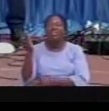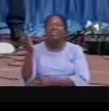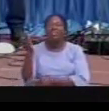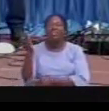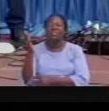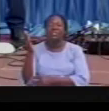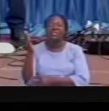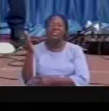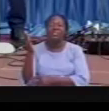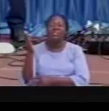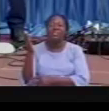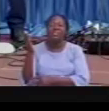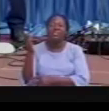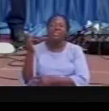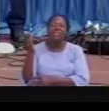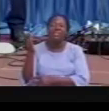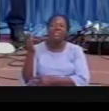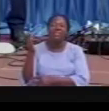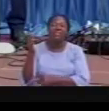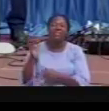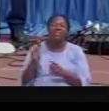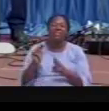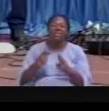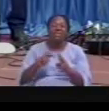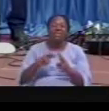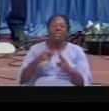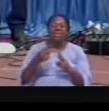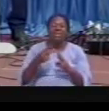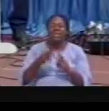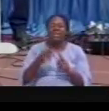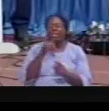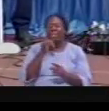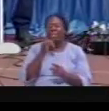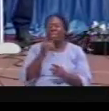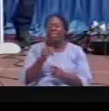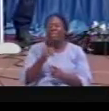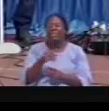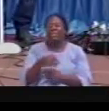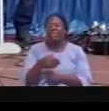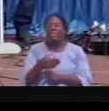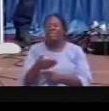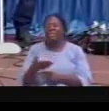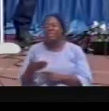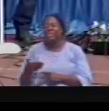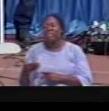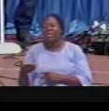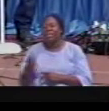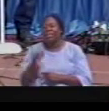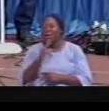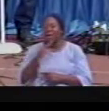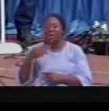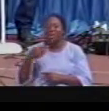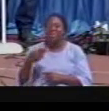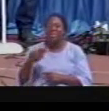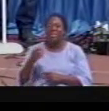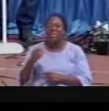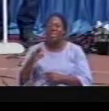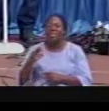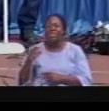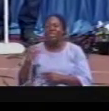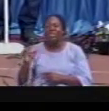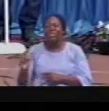beside Him. Oh, beside Him, neither is there any